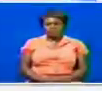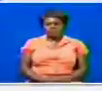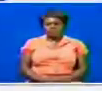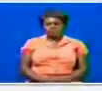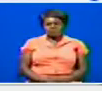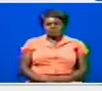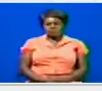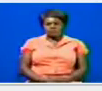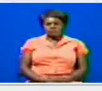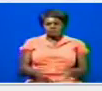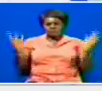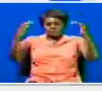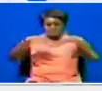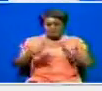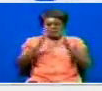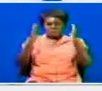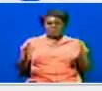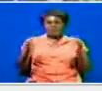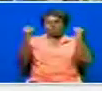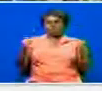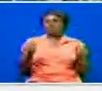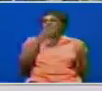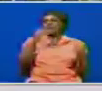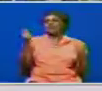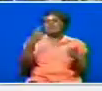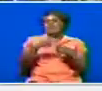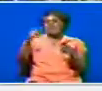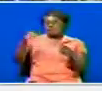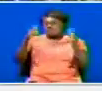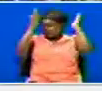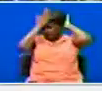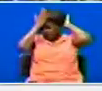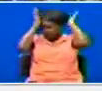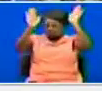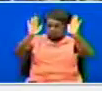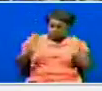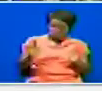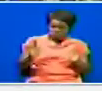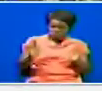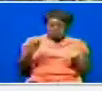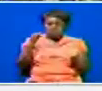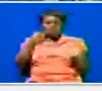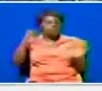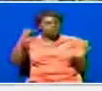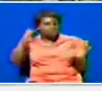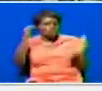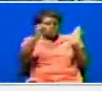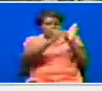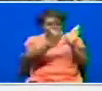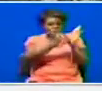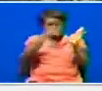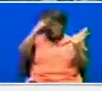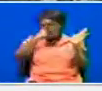It's the biggest assembly of the strongest men in Kenya. So this year we went to Kakamega, Kisumu, Nakuru, Machakos,